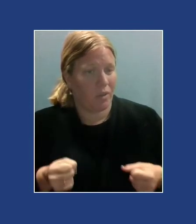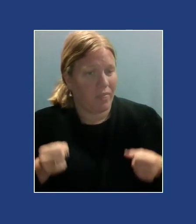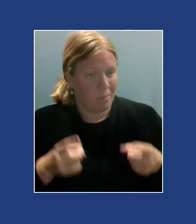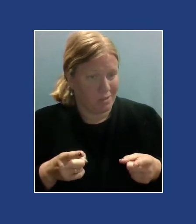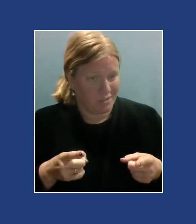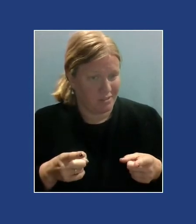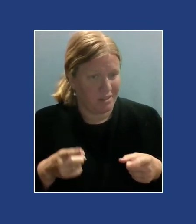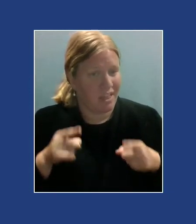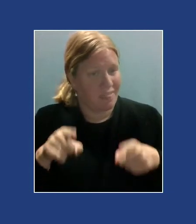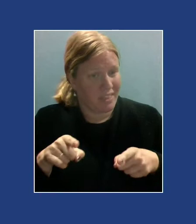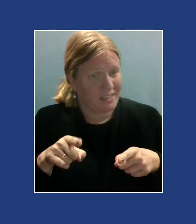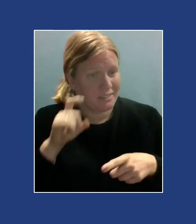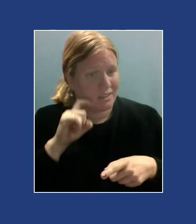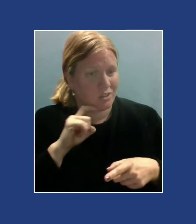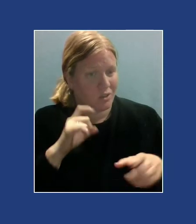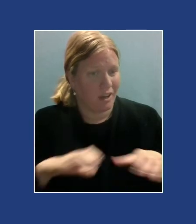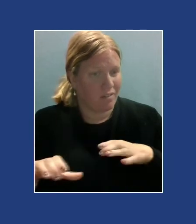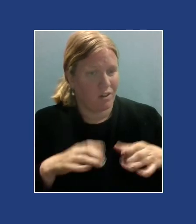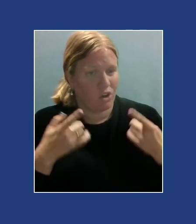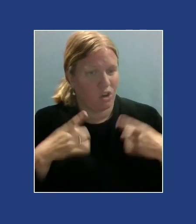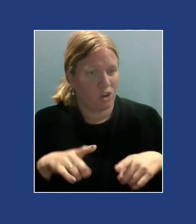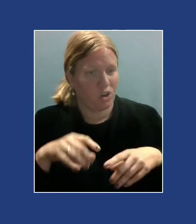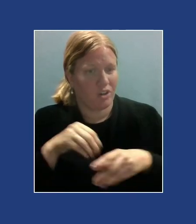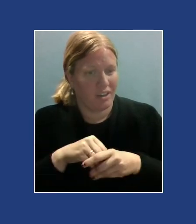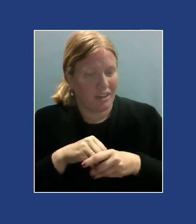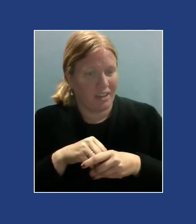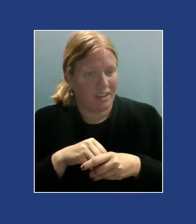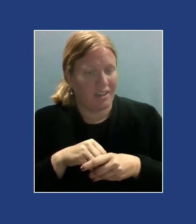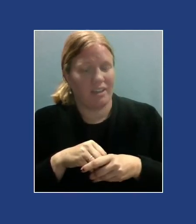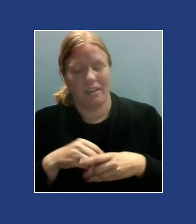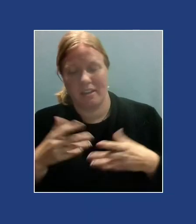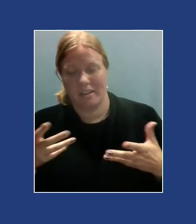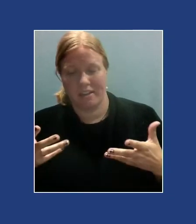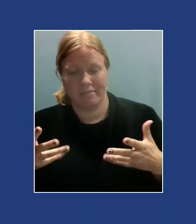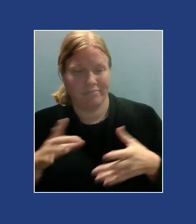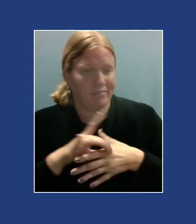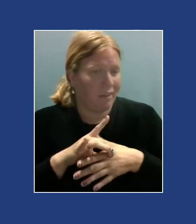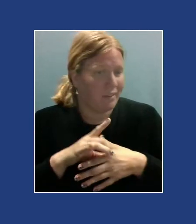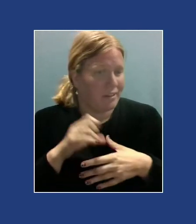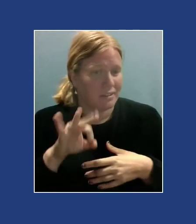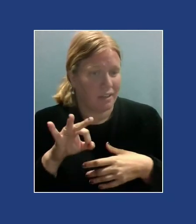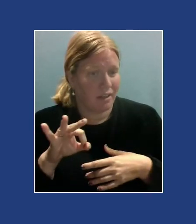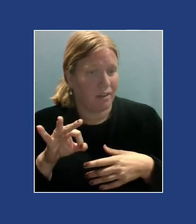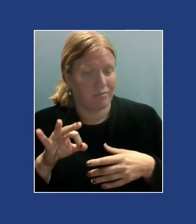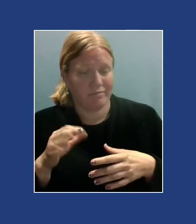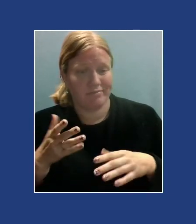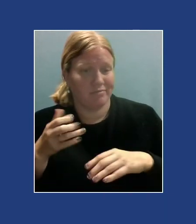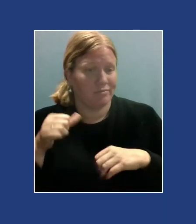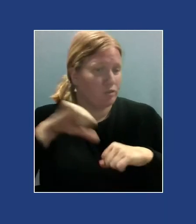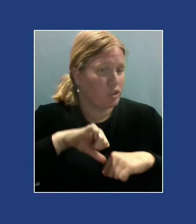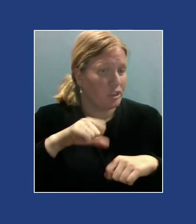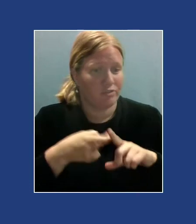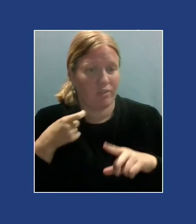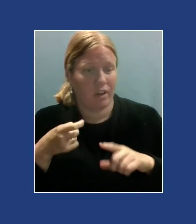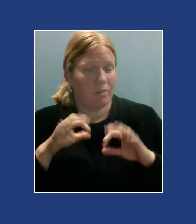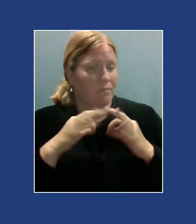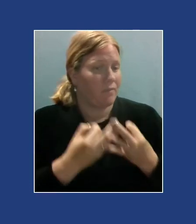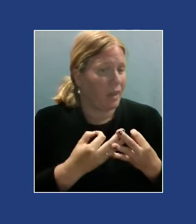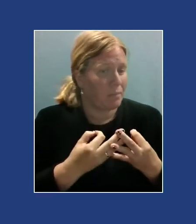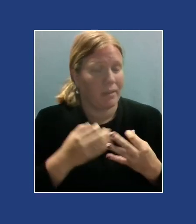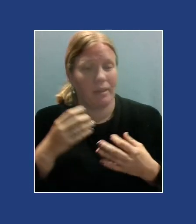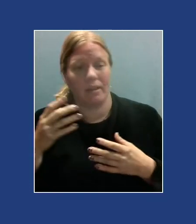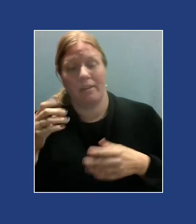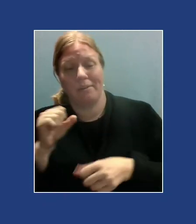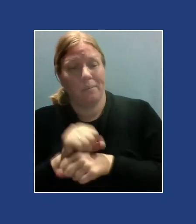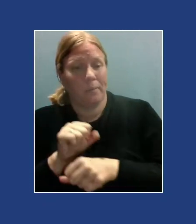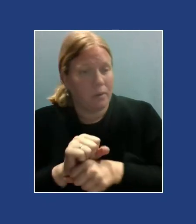this sexual activity often occurred in the context of survival sex work, as I mentioned, after rejection by families of origin and discrimination in the